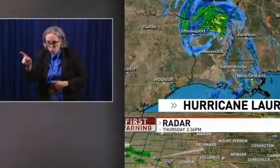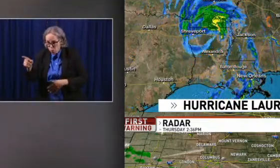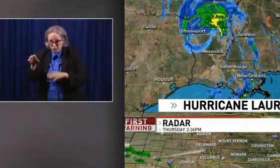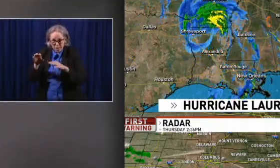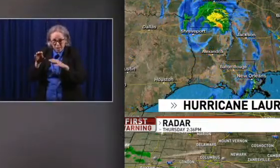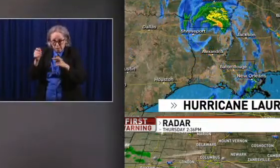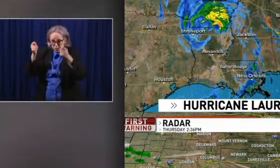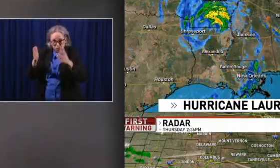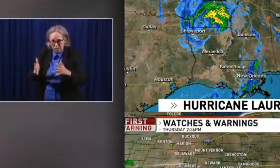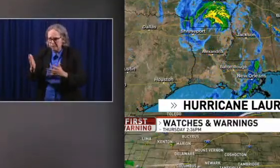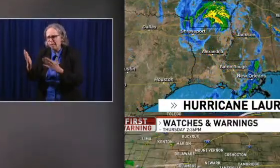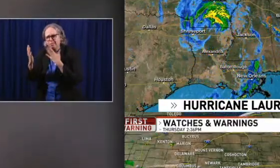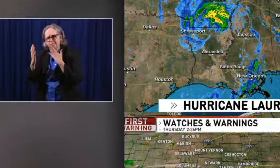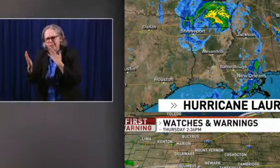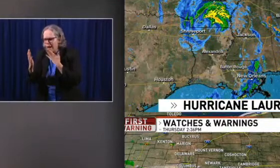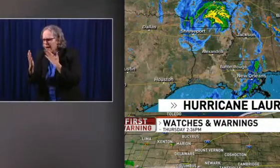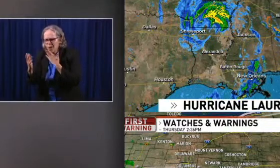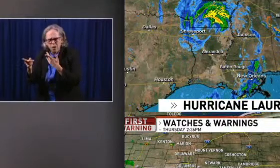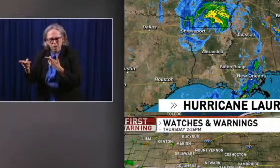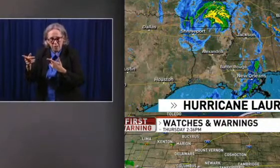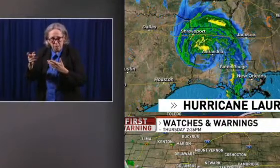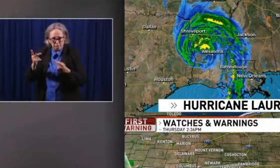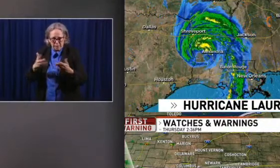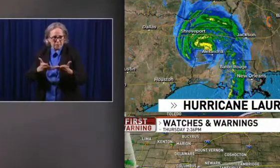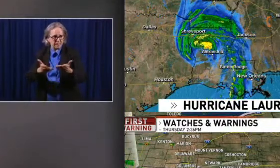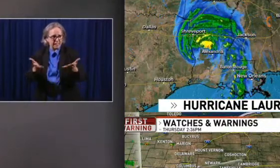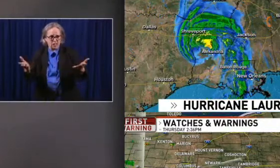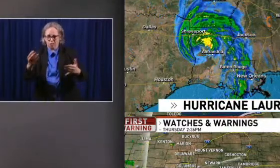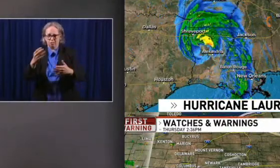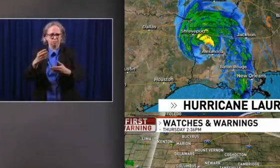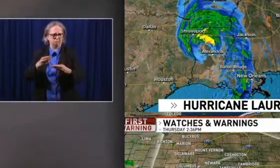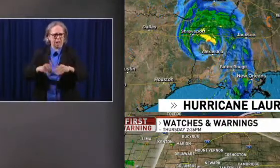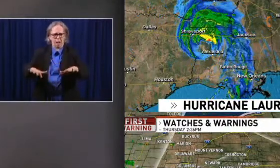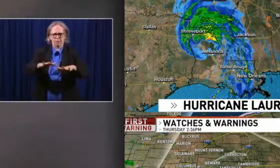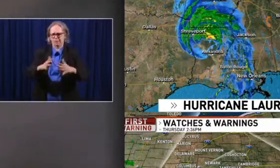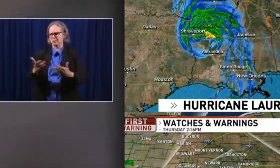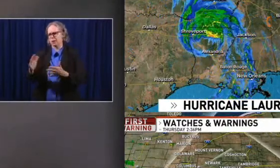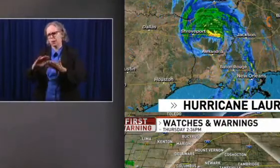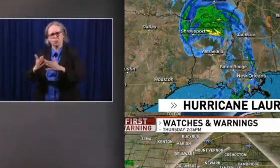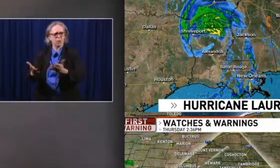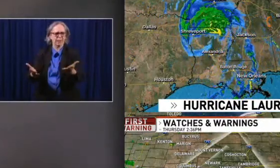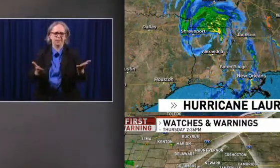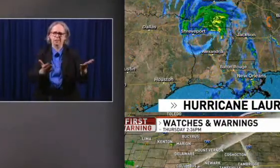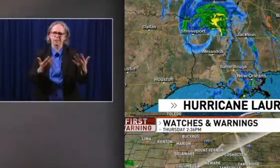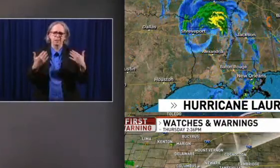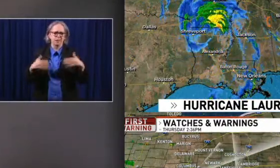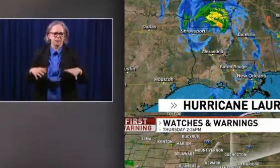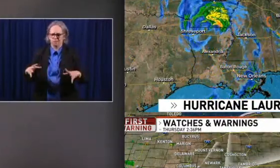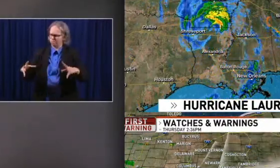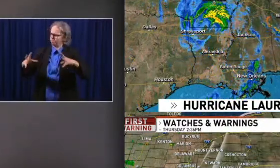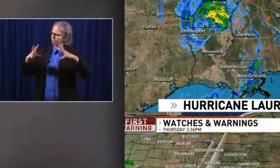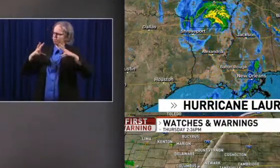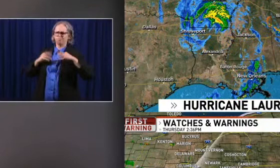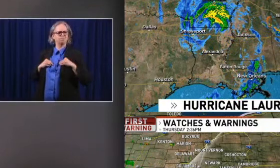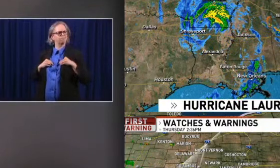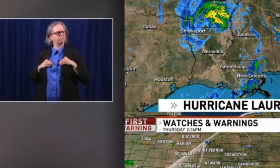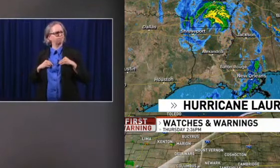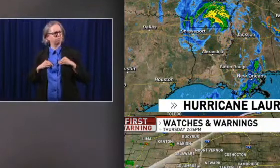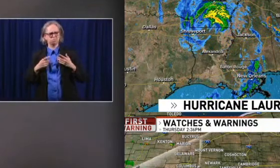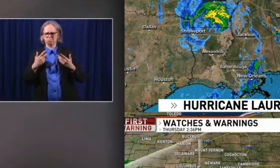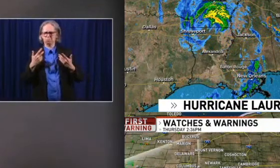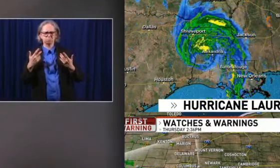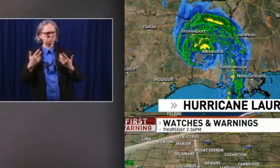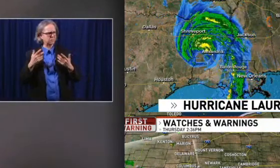good people here on our campus and our community for going the distance and keeping faith